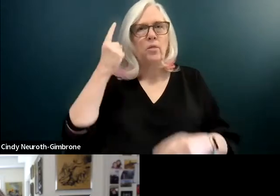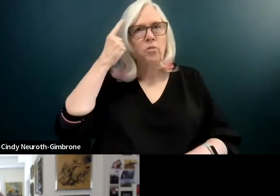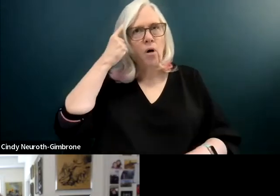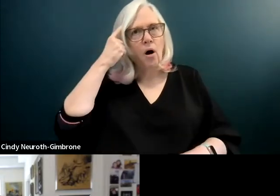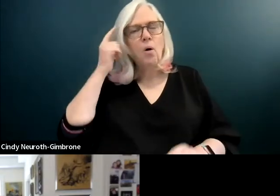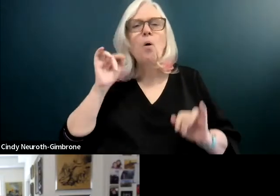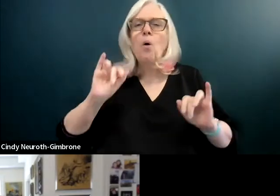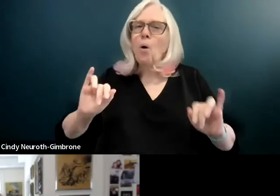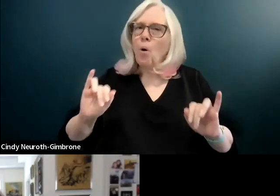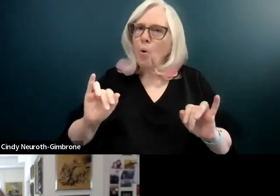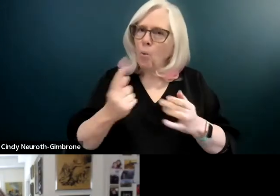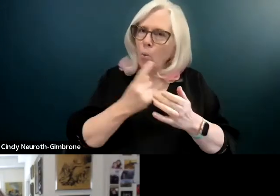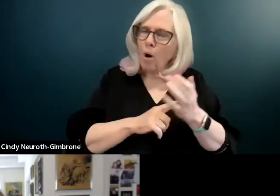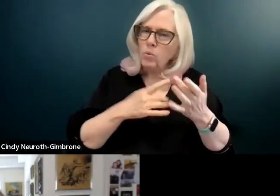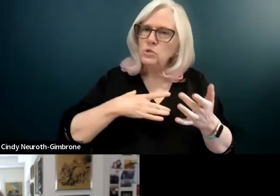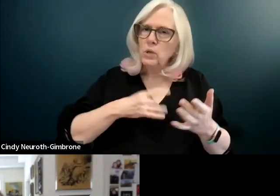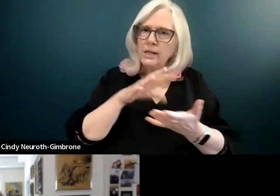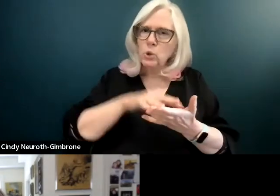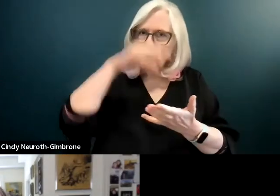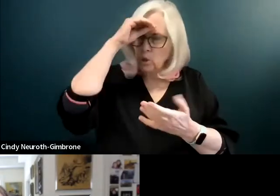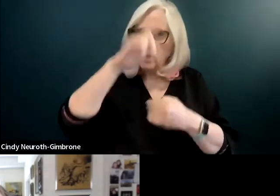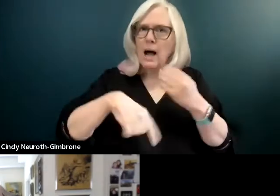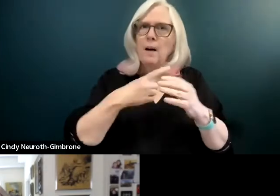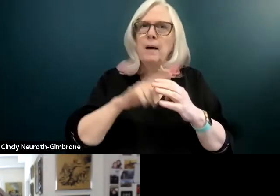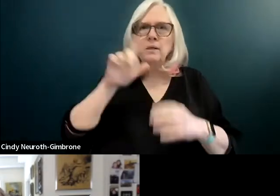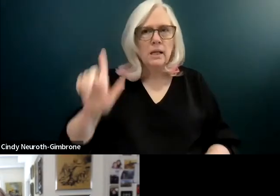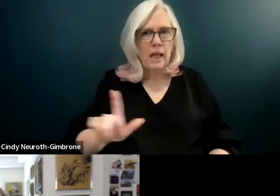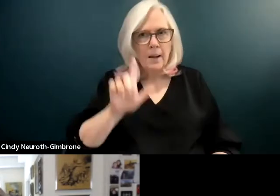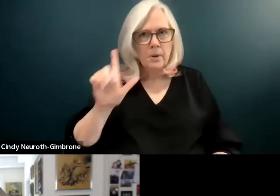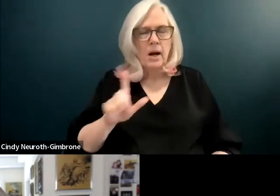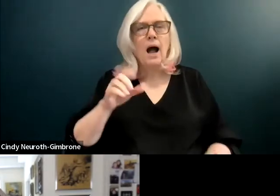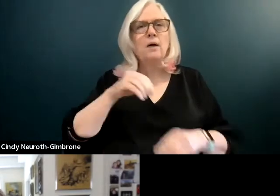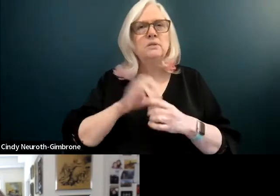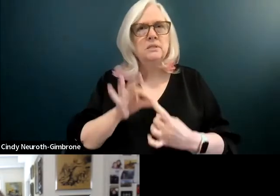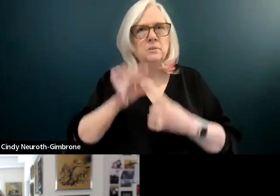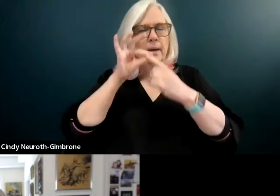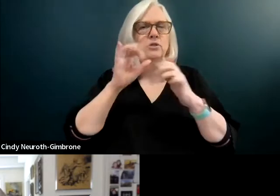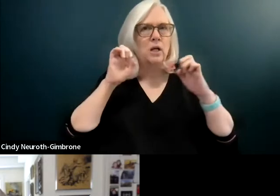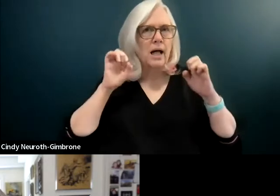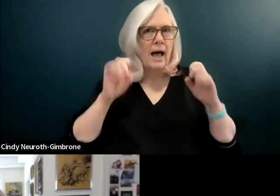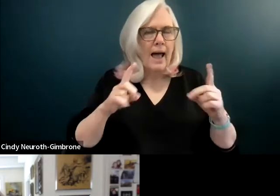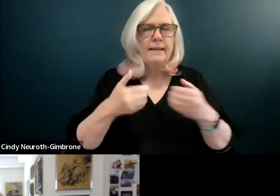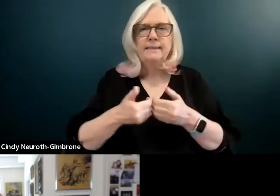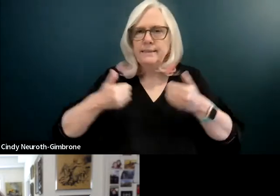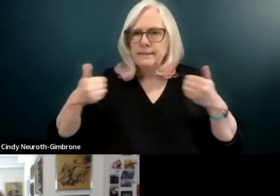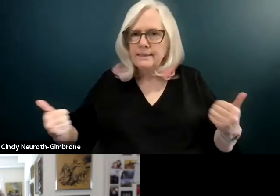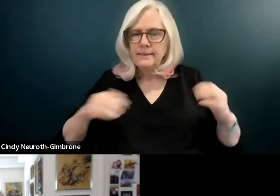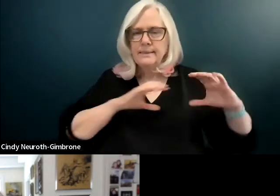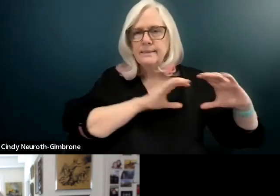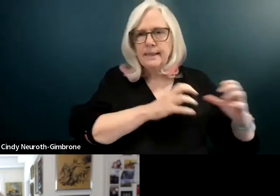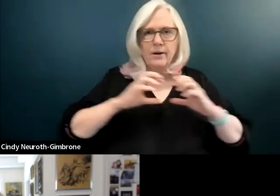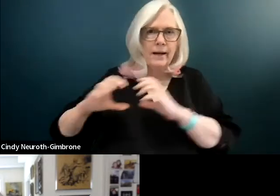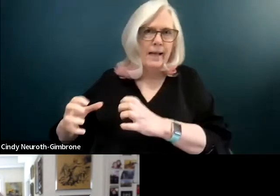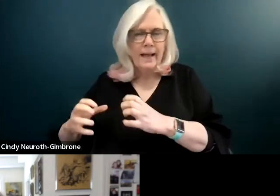would you like to learn about the library? I was in special ed segregated classes. We didn't learn about libraries. And then there was